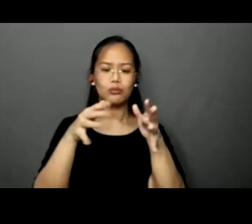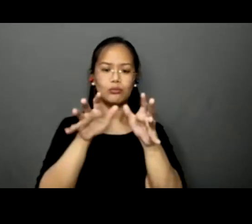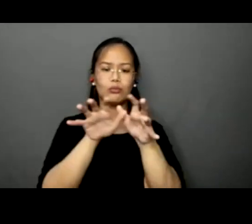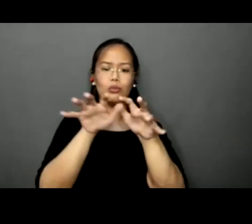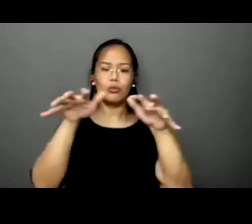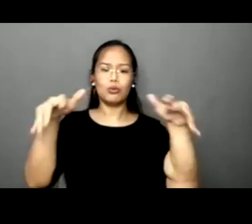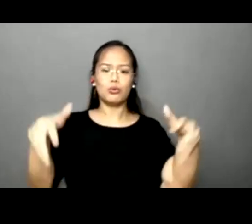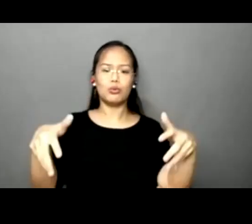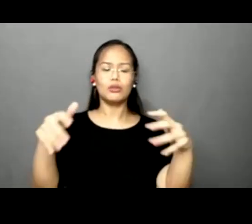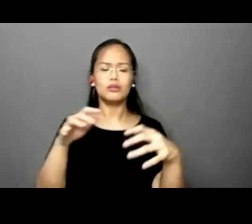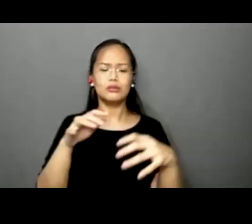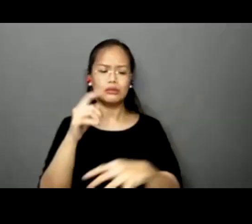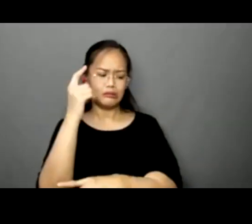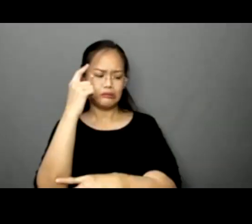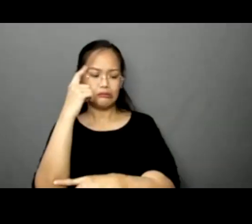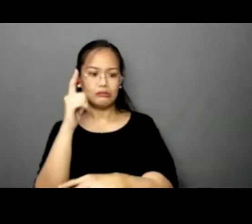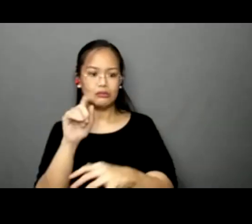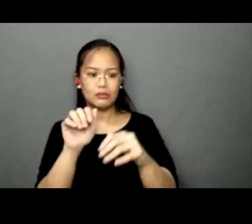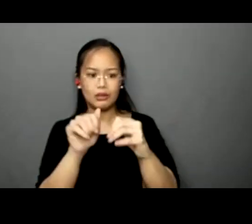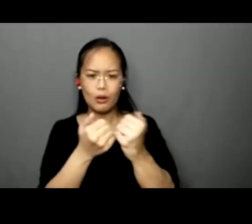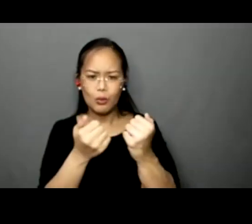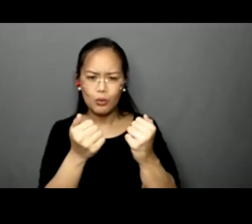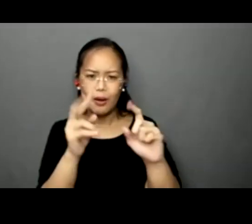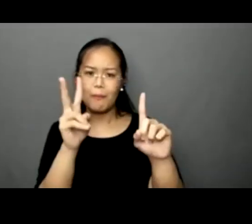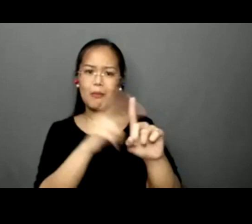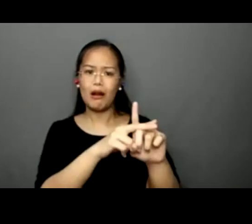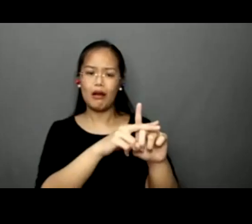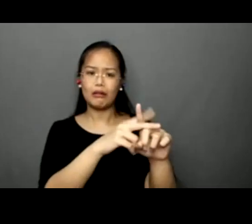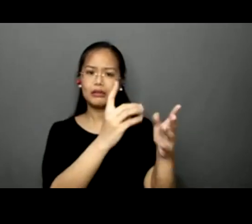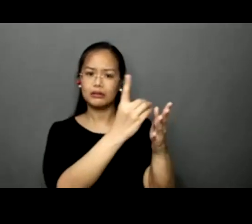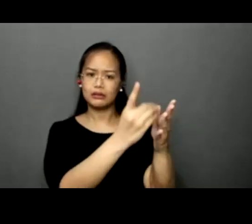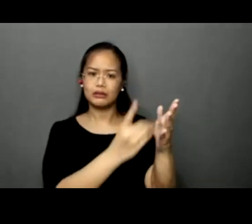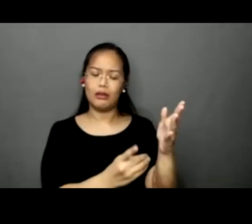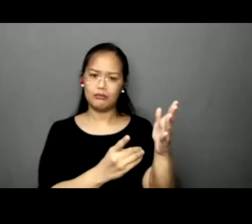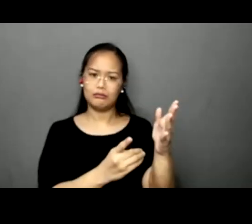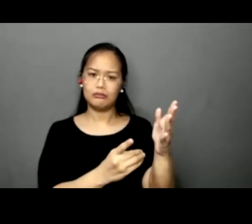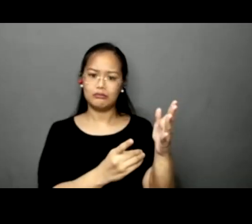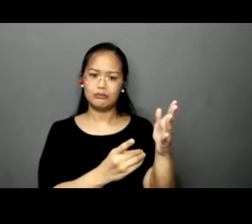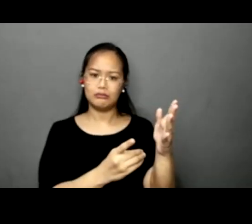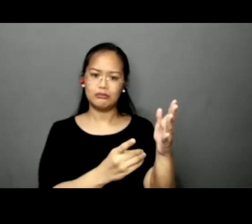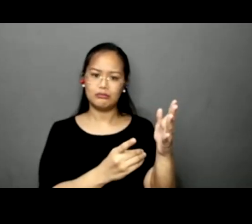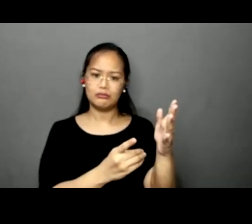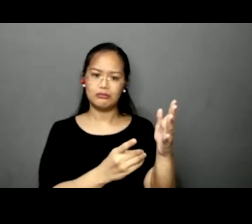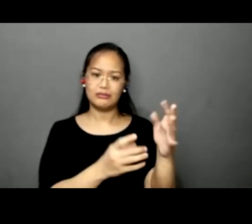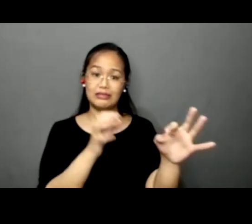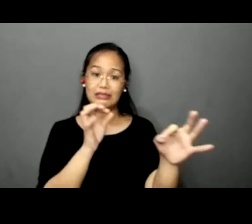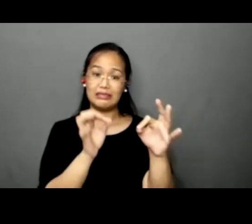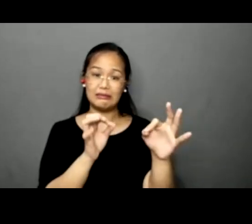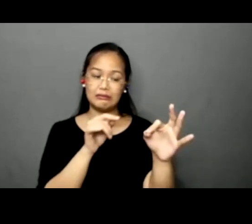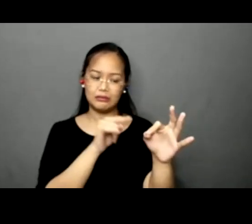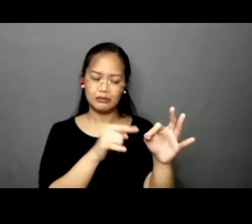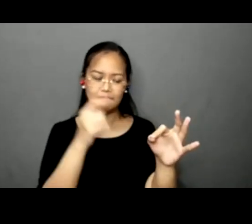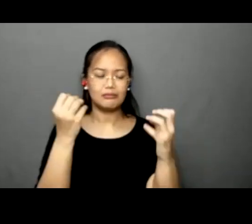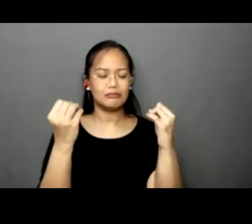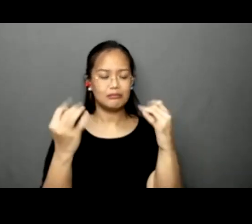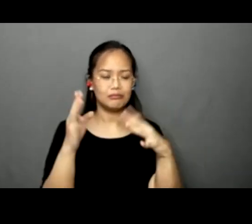can't apply sustainability to one specific part of our design because you end up with a lot of different problems. And sustainability